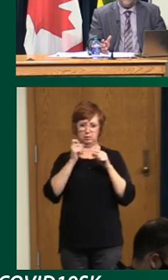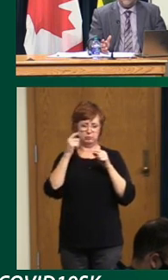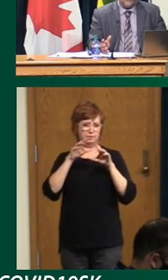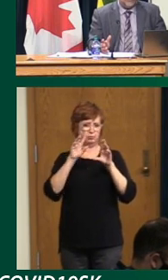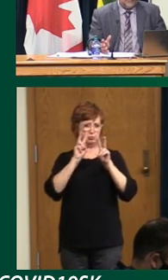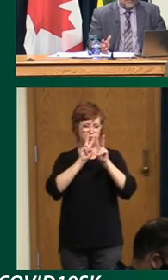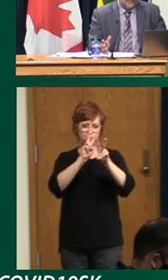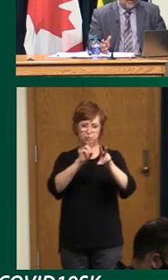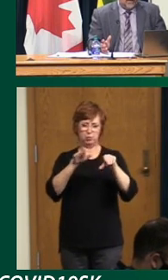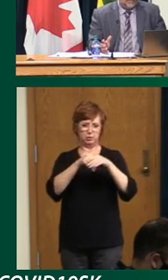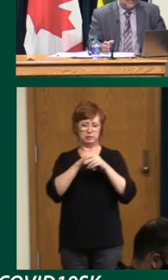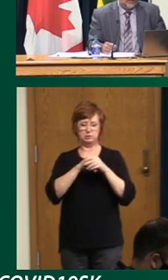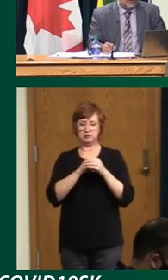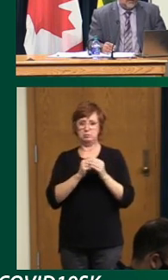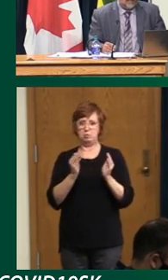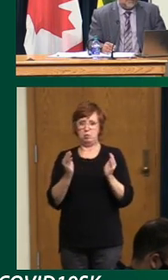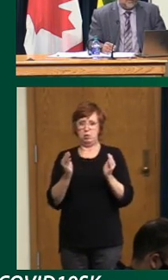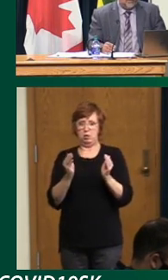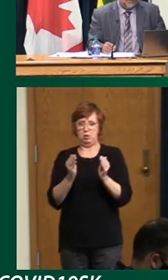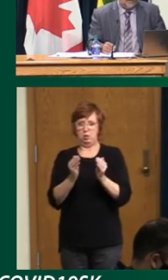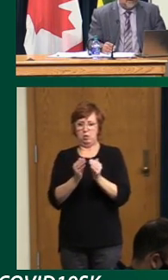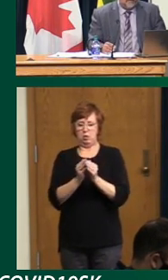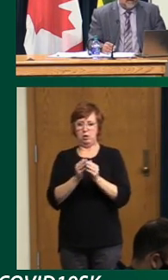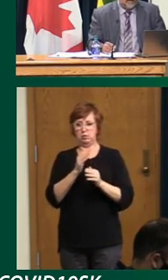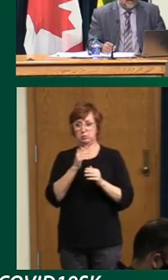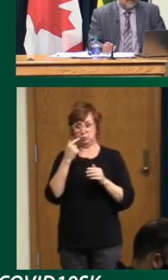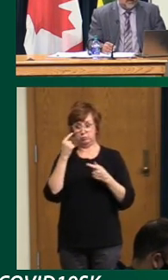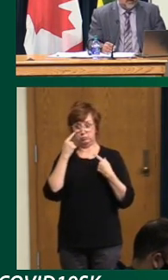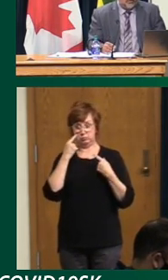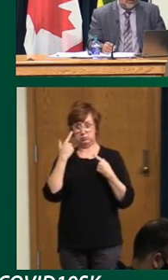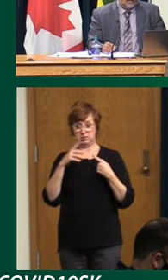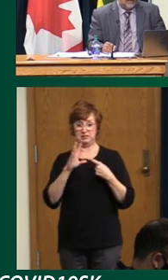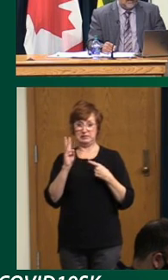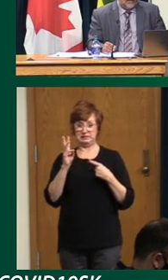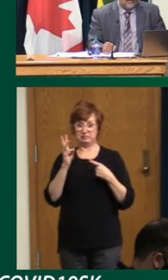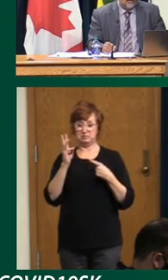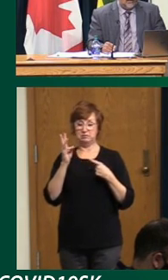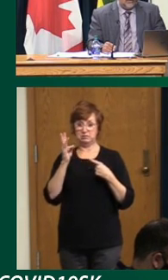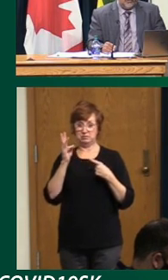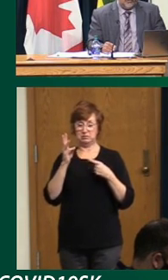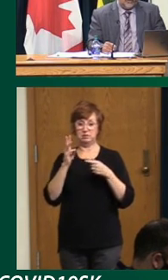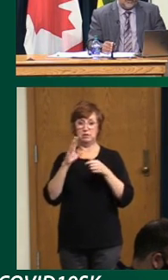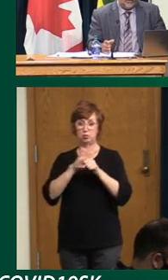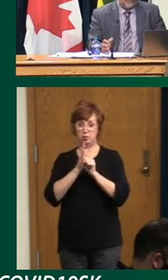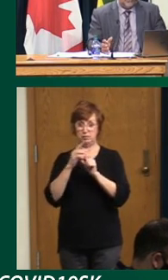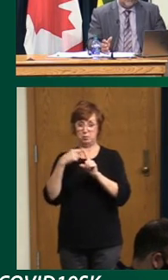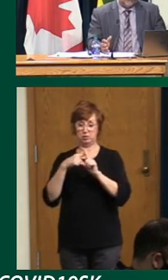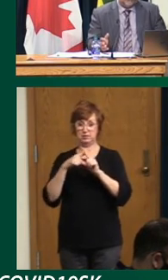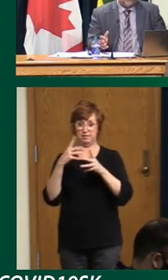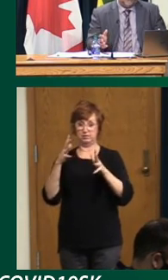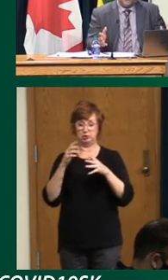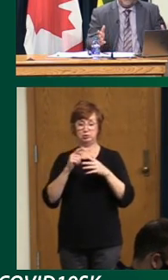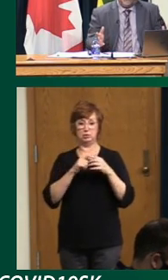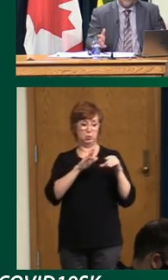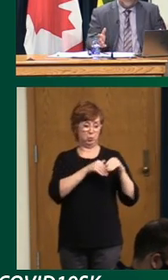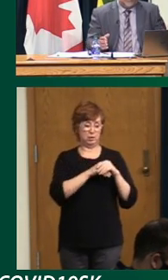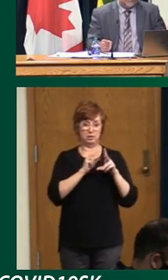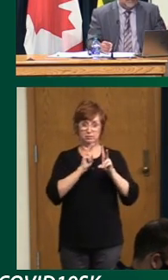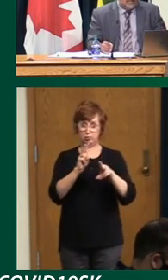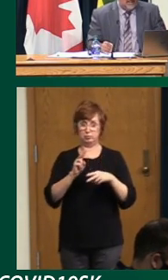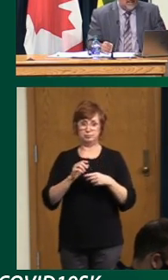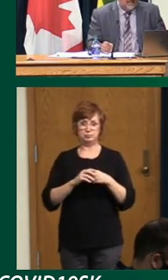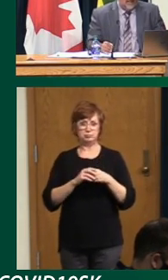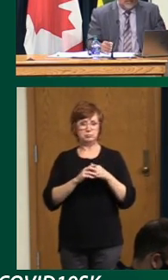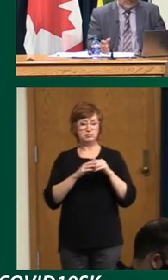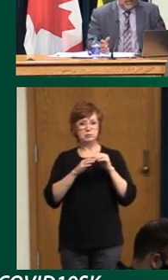you can, because we have seen 6 outbreaks in even weddings and funerals that were